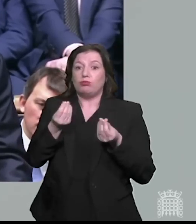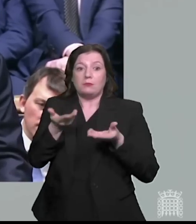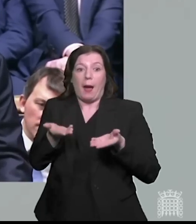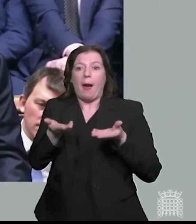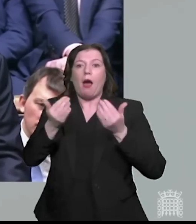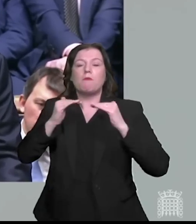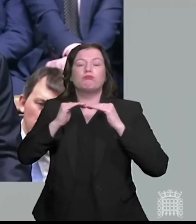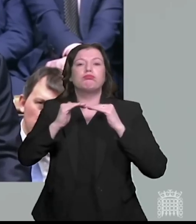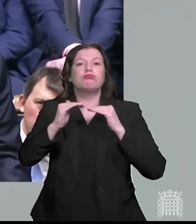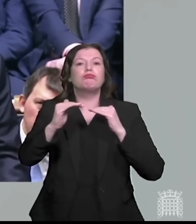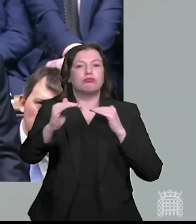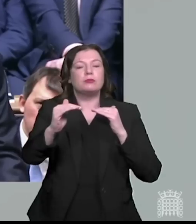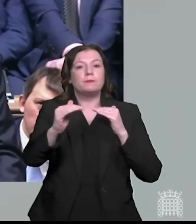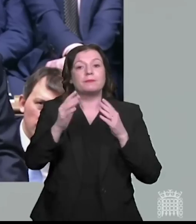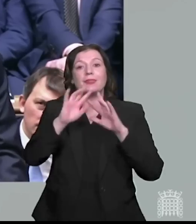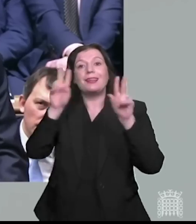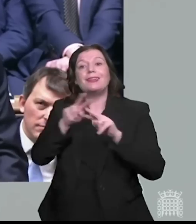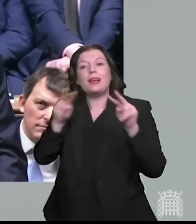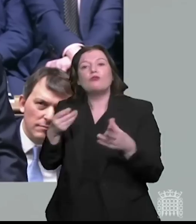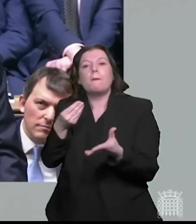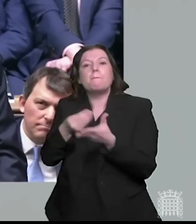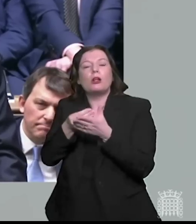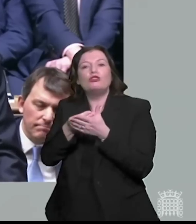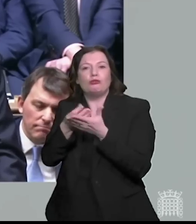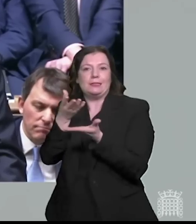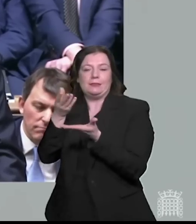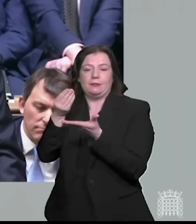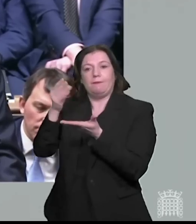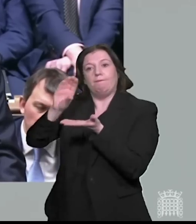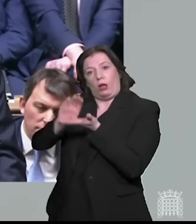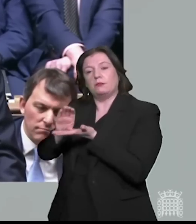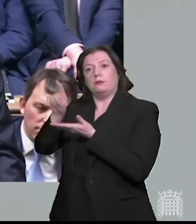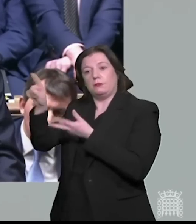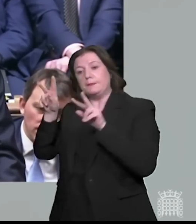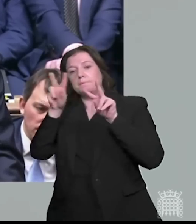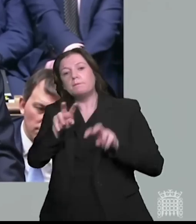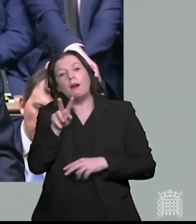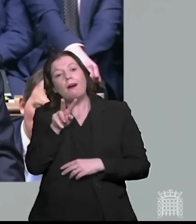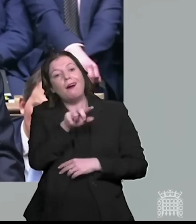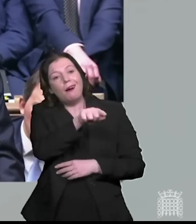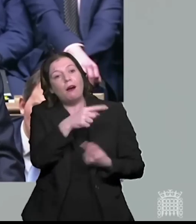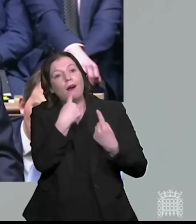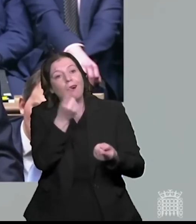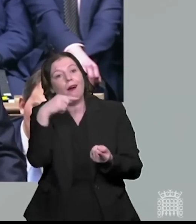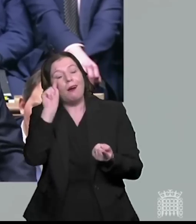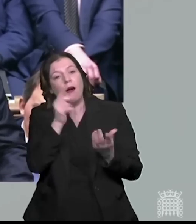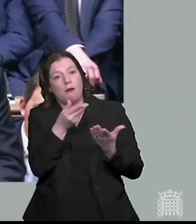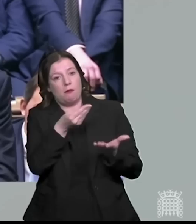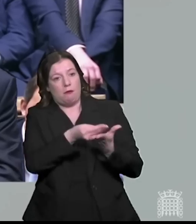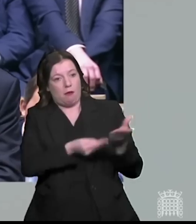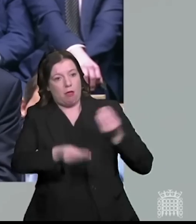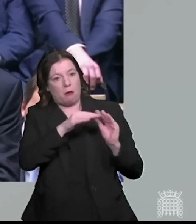The International Monetary Fund says our approach means the UK economy is on the right